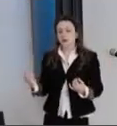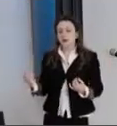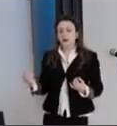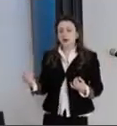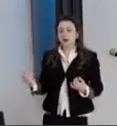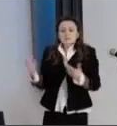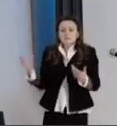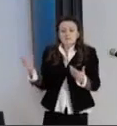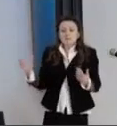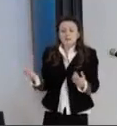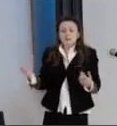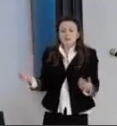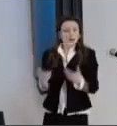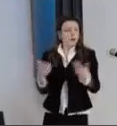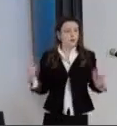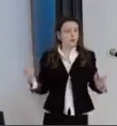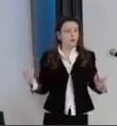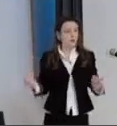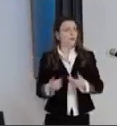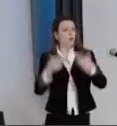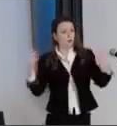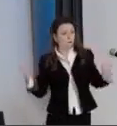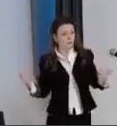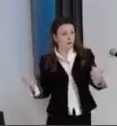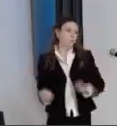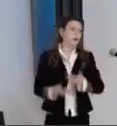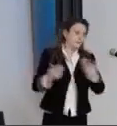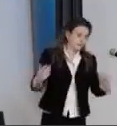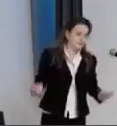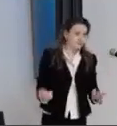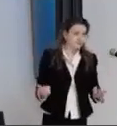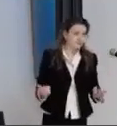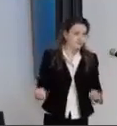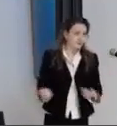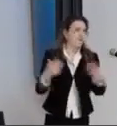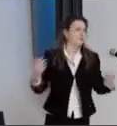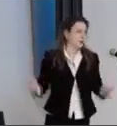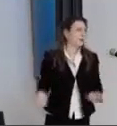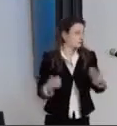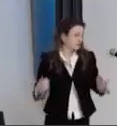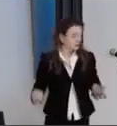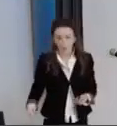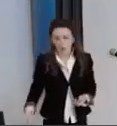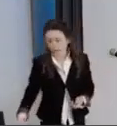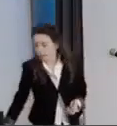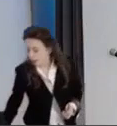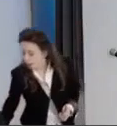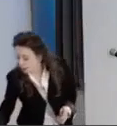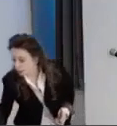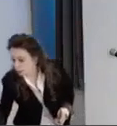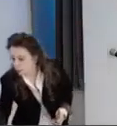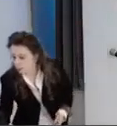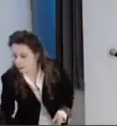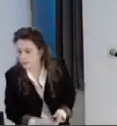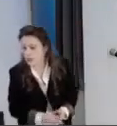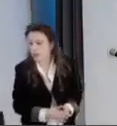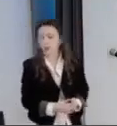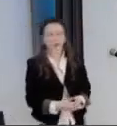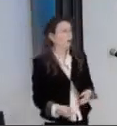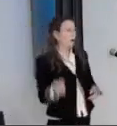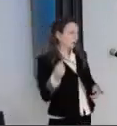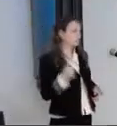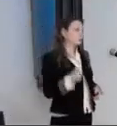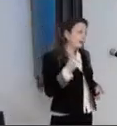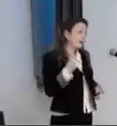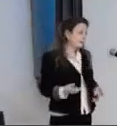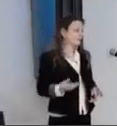in, the reaction is one of awe and a pleasantly balanced one. Because even though feathers are